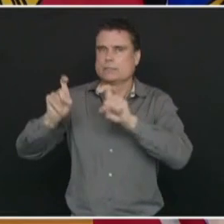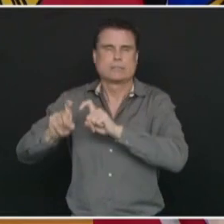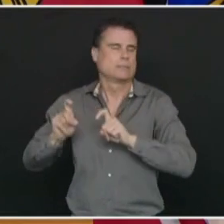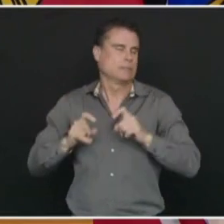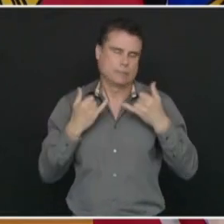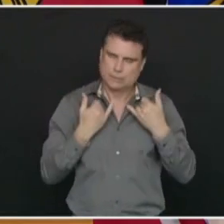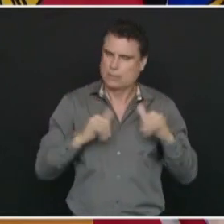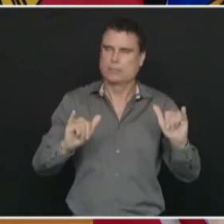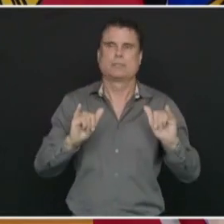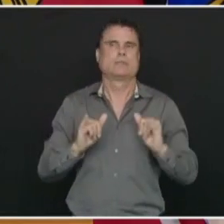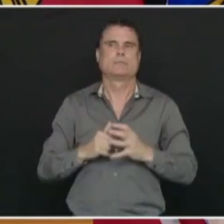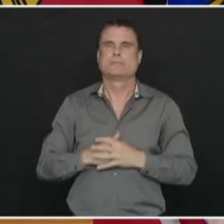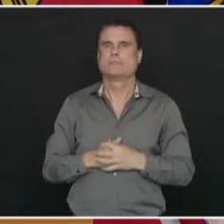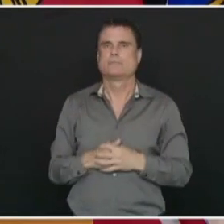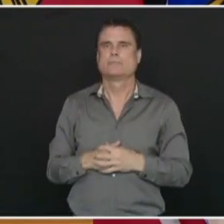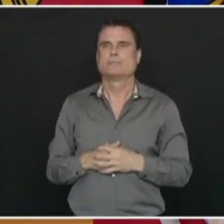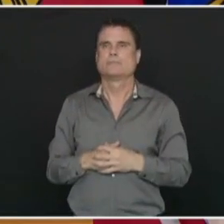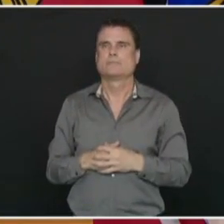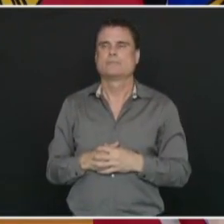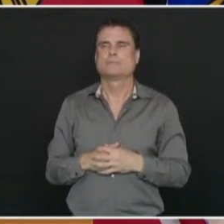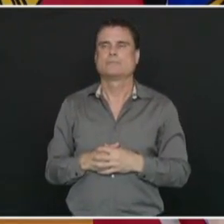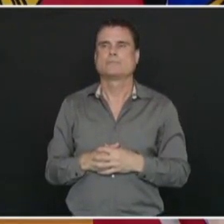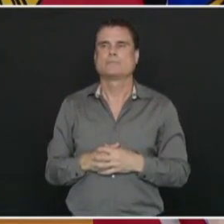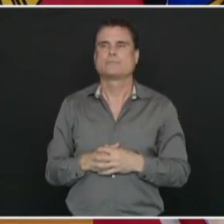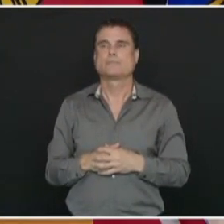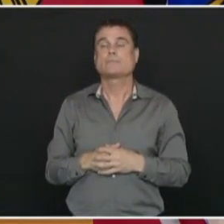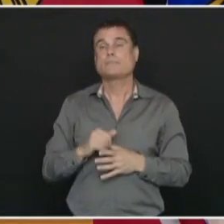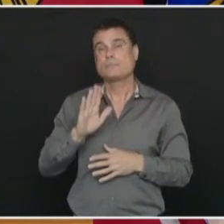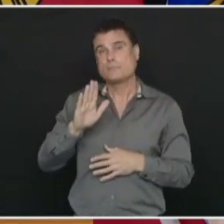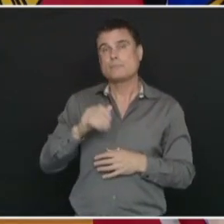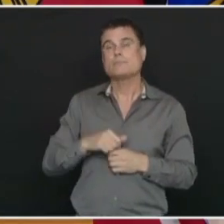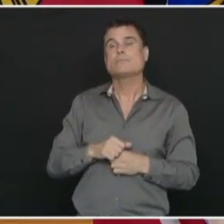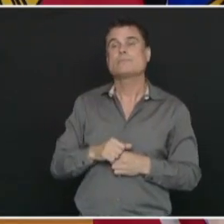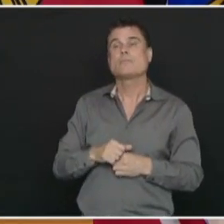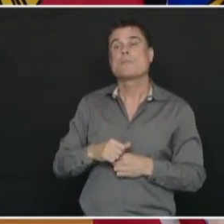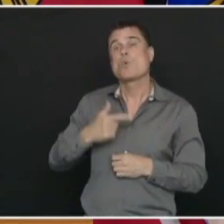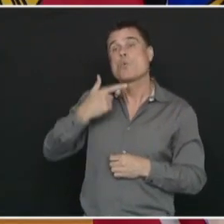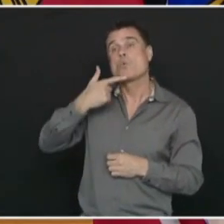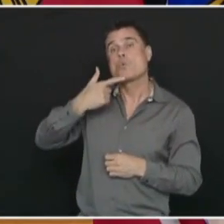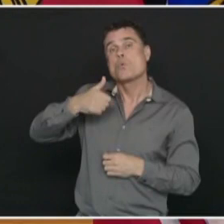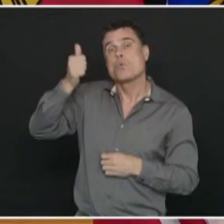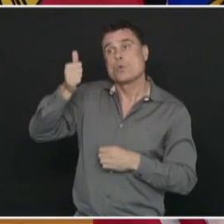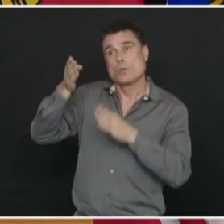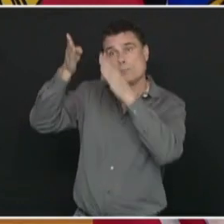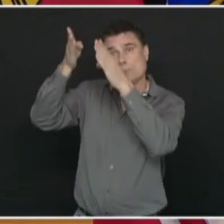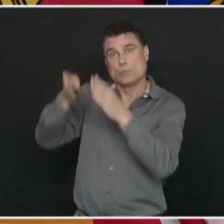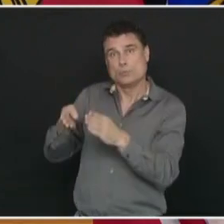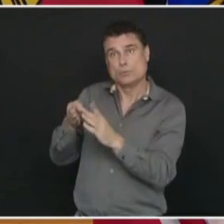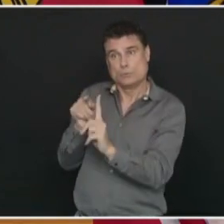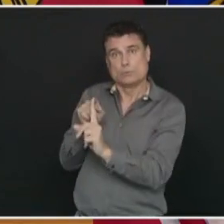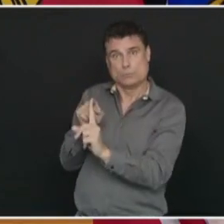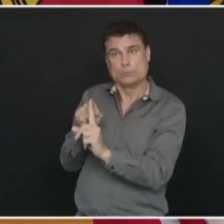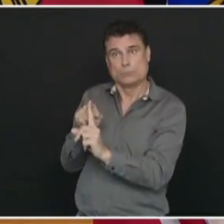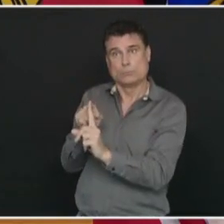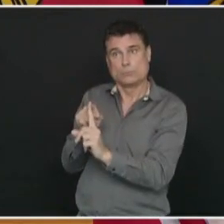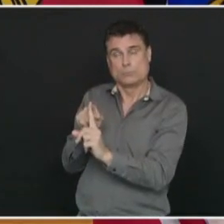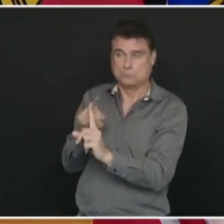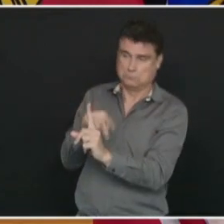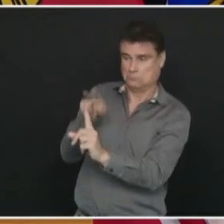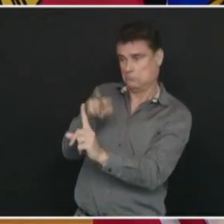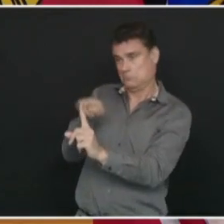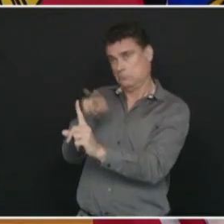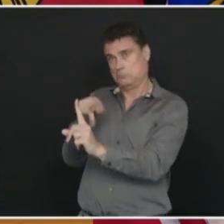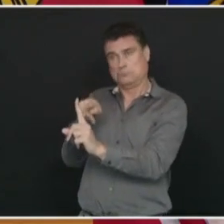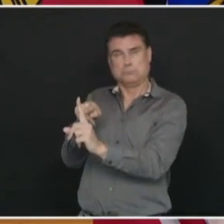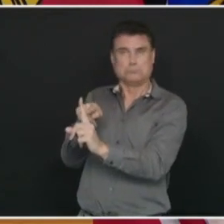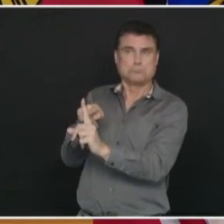kind of the timeline for such a return to classrooms? Yeah, so that is one of the key questions that we are looking